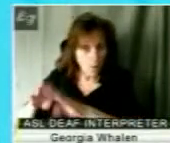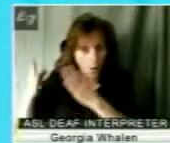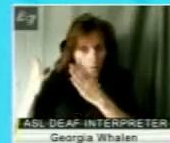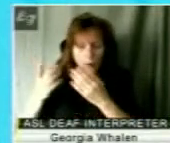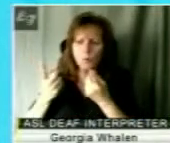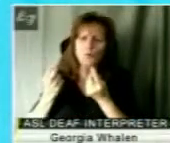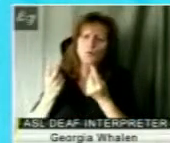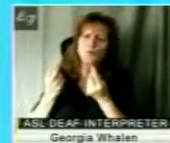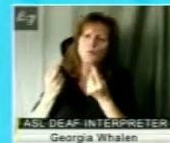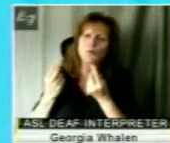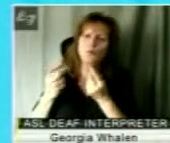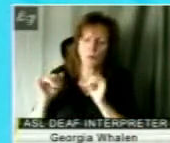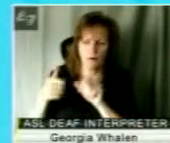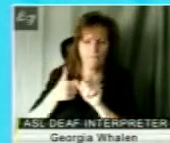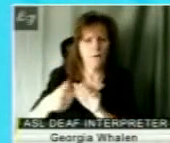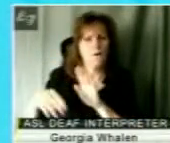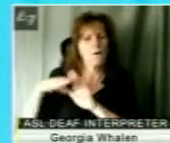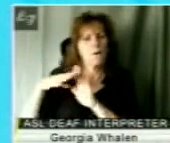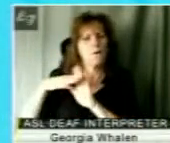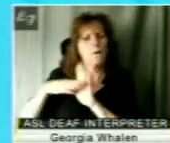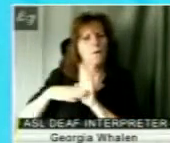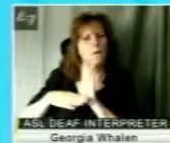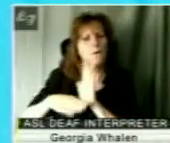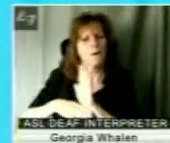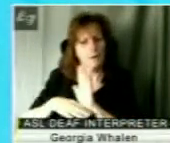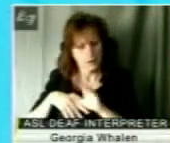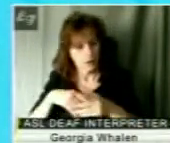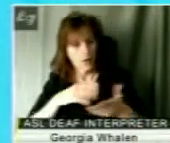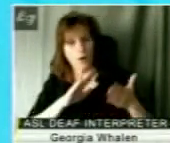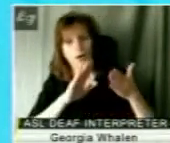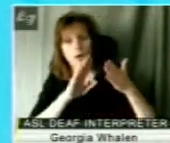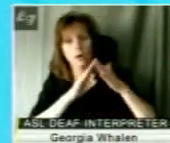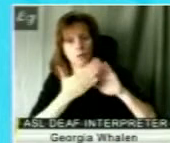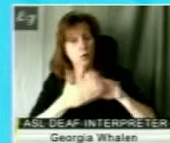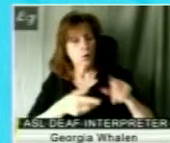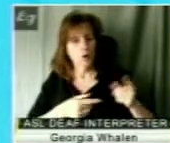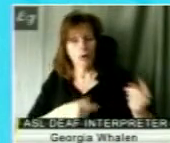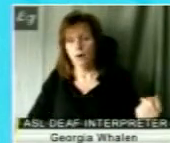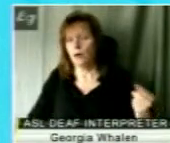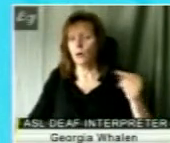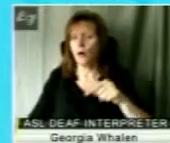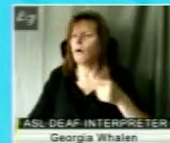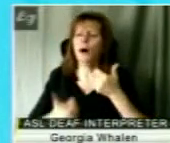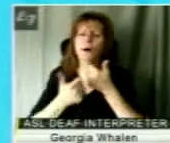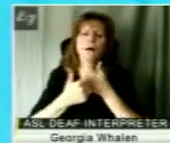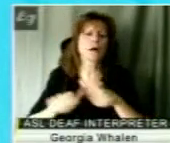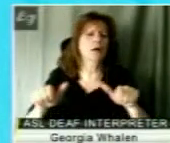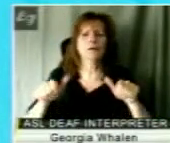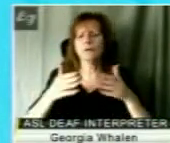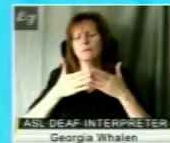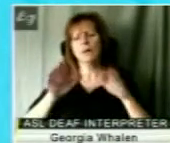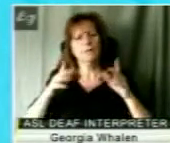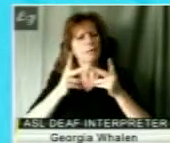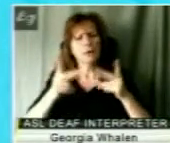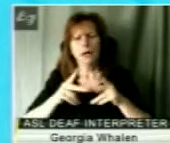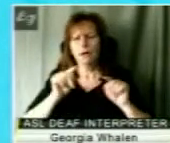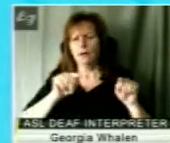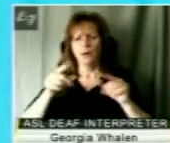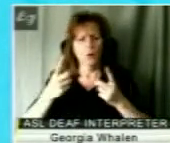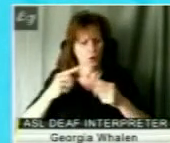advice on how the community can take precautions when they're in those public places. So take a look at